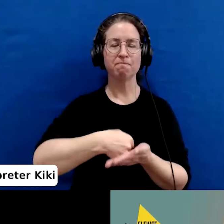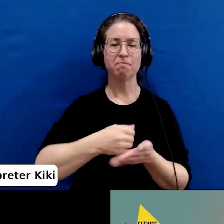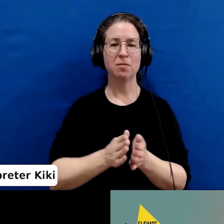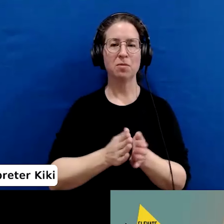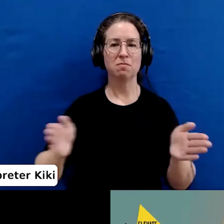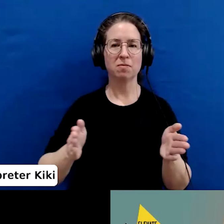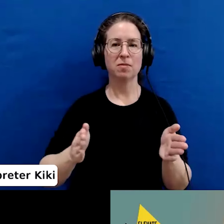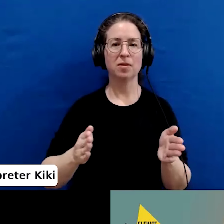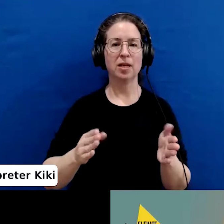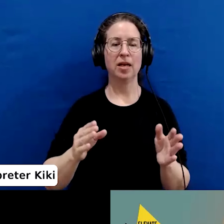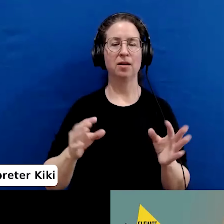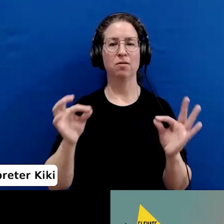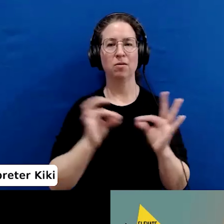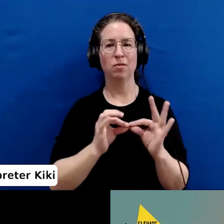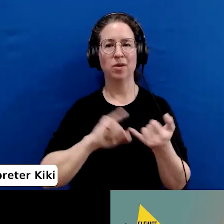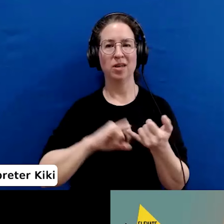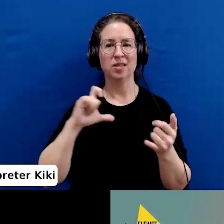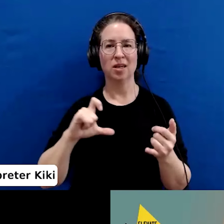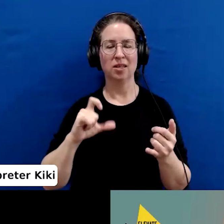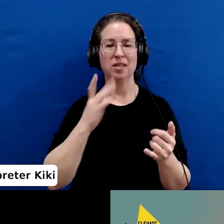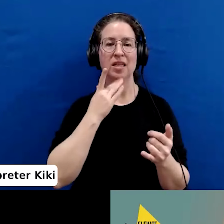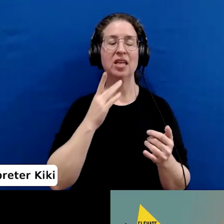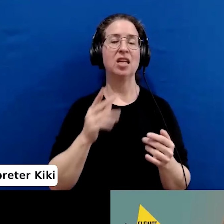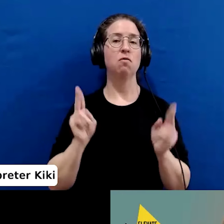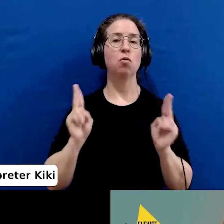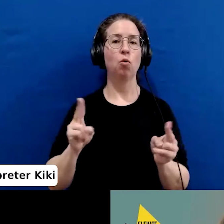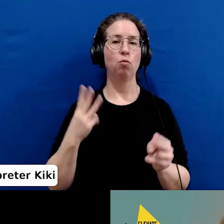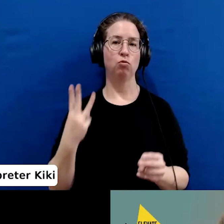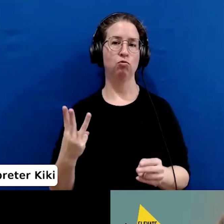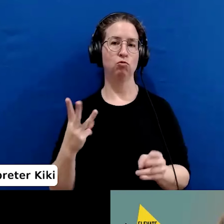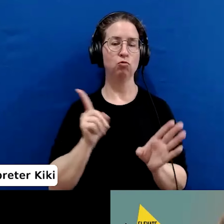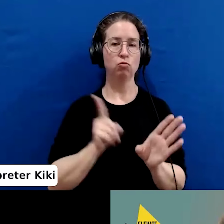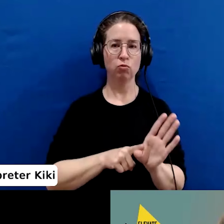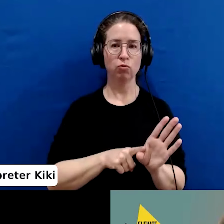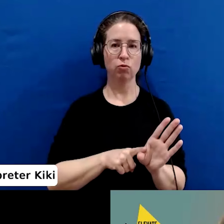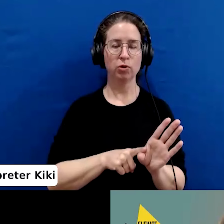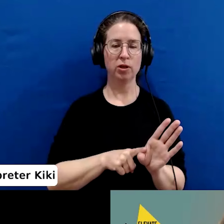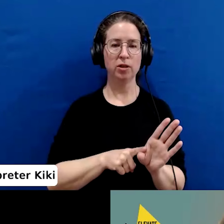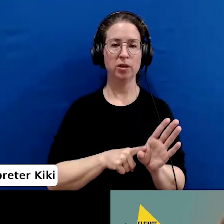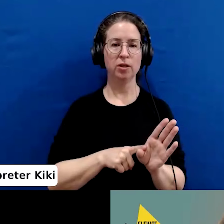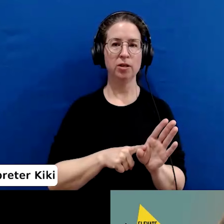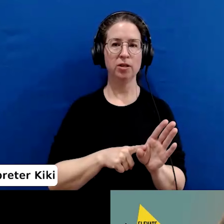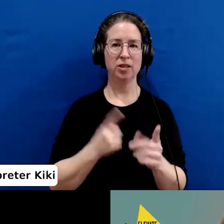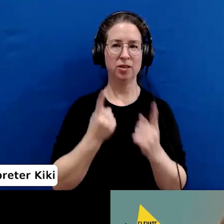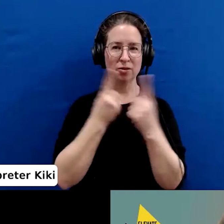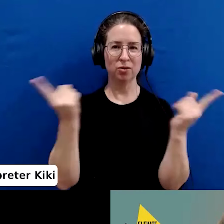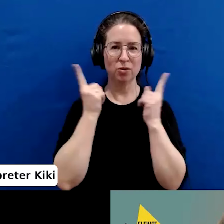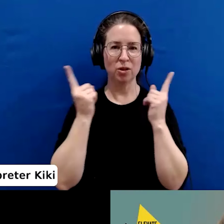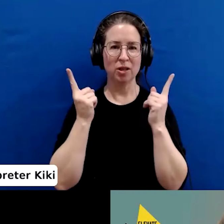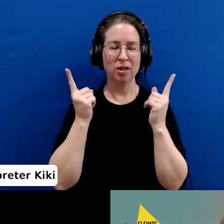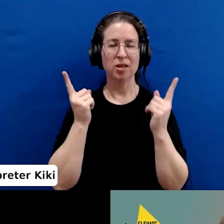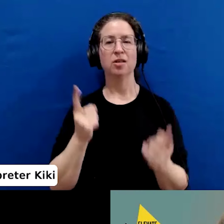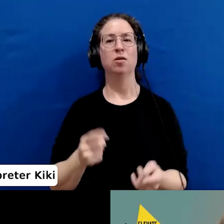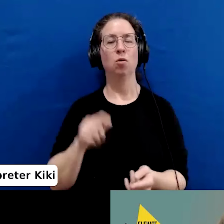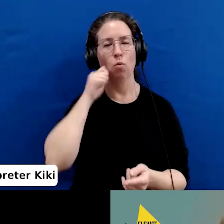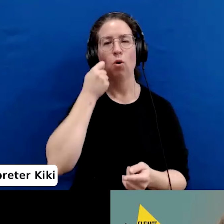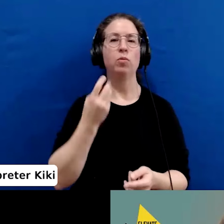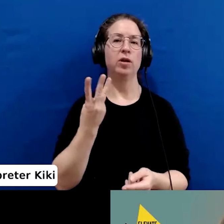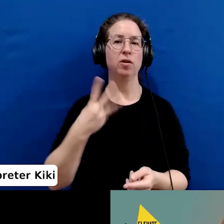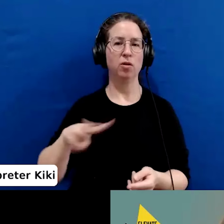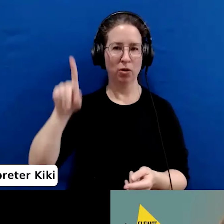So standard, if it was a 3-year degree, it would be $30,000 over 3 years. If it was a 4-year degree, it